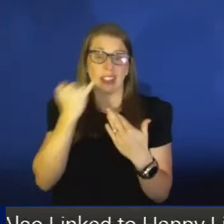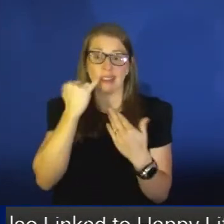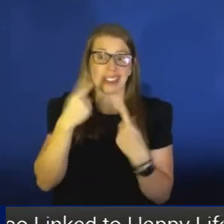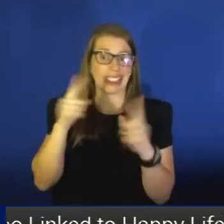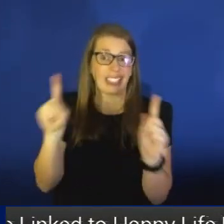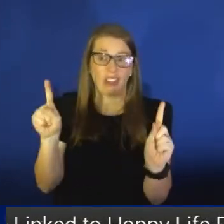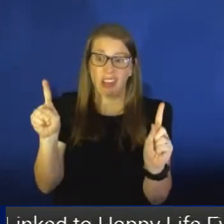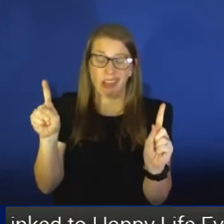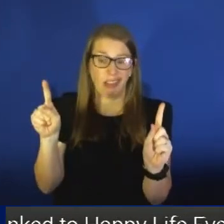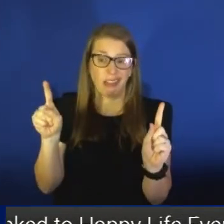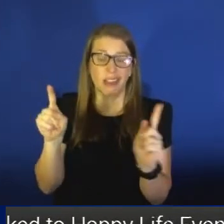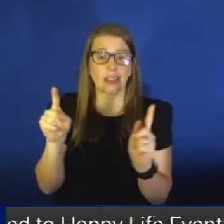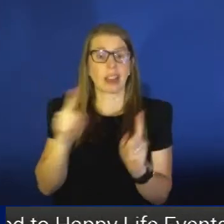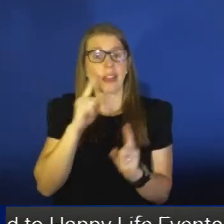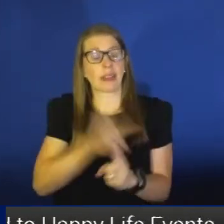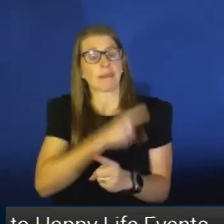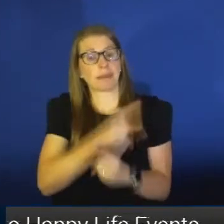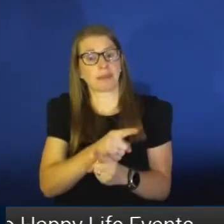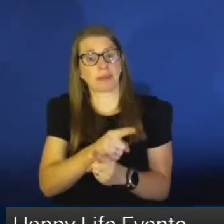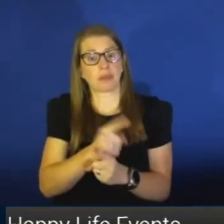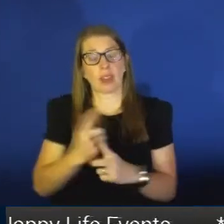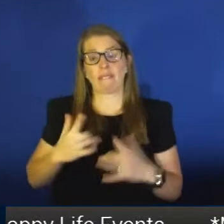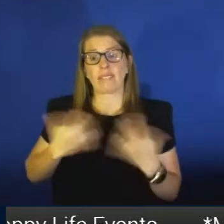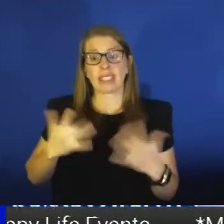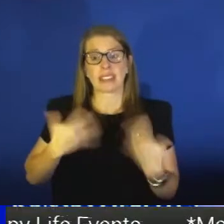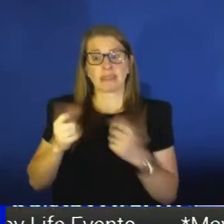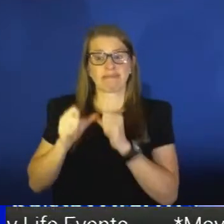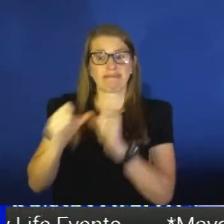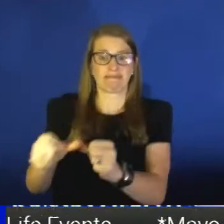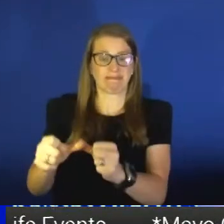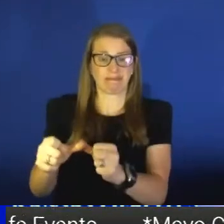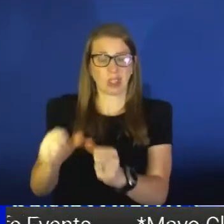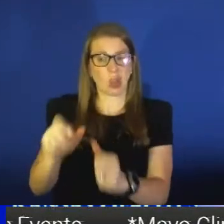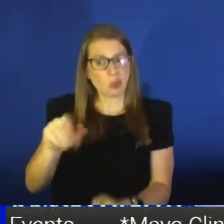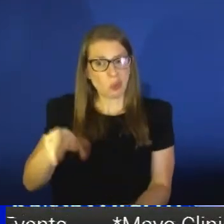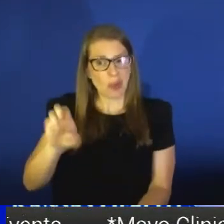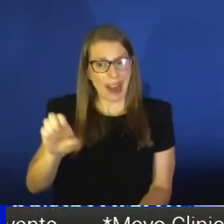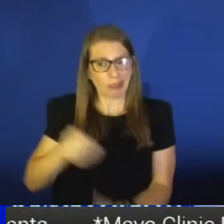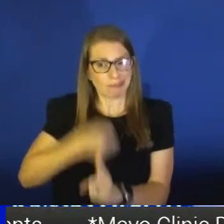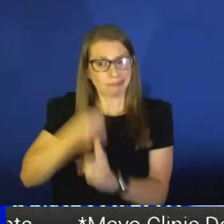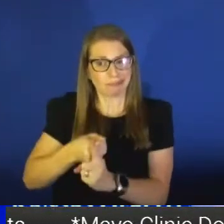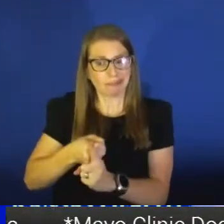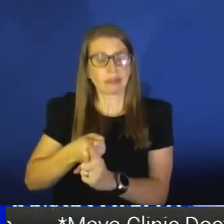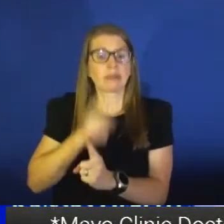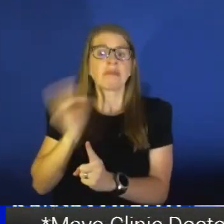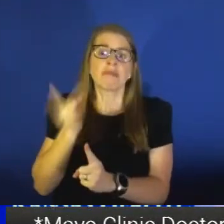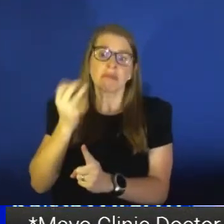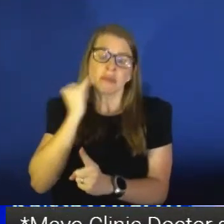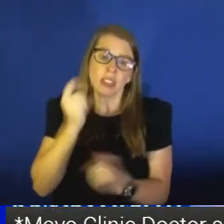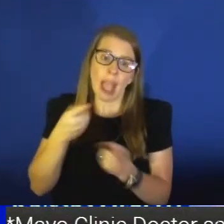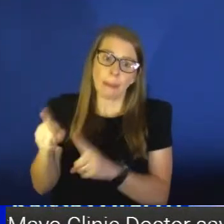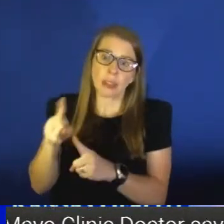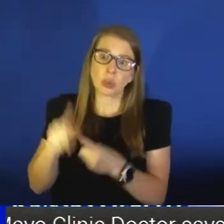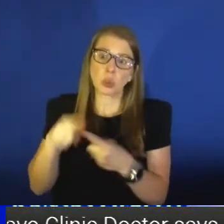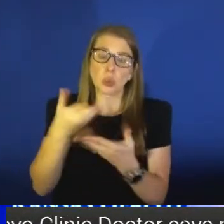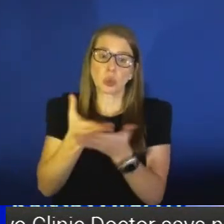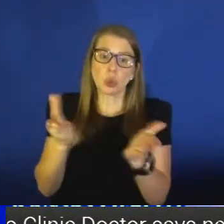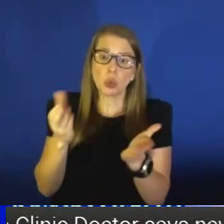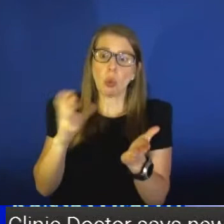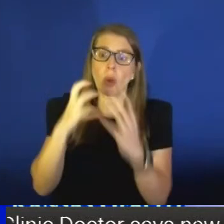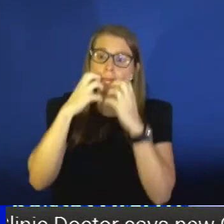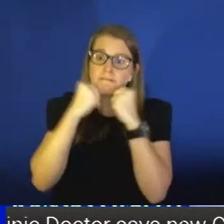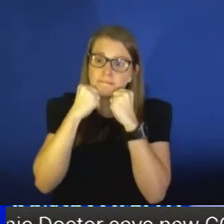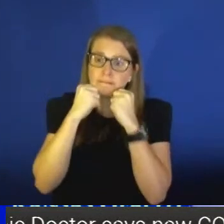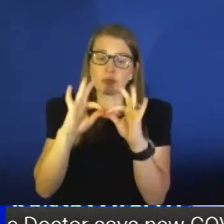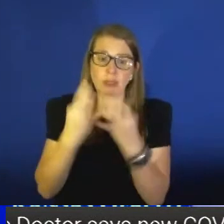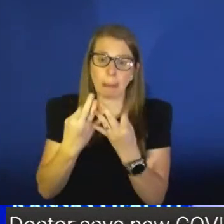you're right. You know, these events continue to be extremely rare. Obviously, they are tragic if it happens to you or a loved one. But it